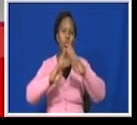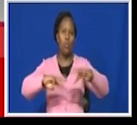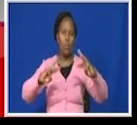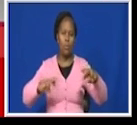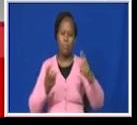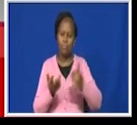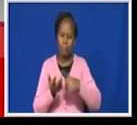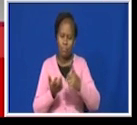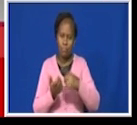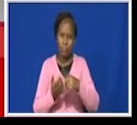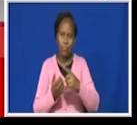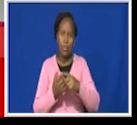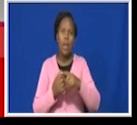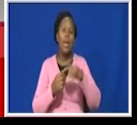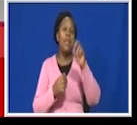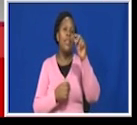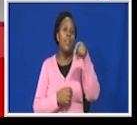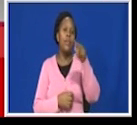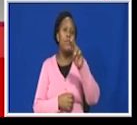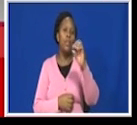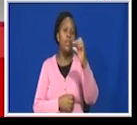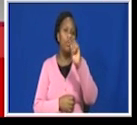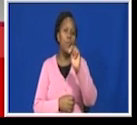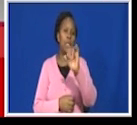Calculate the frequency of the wave.